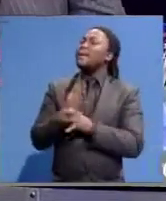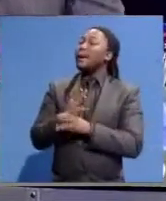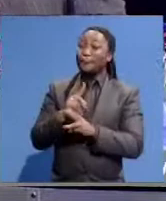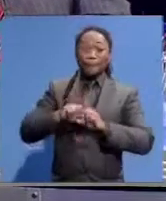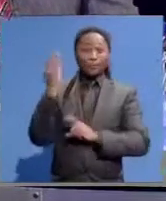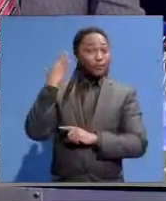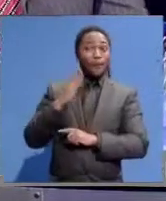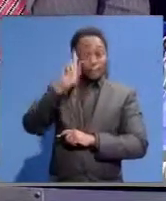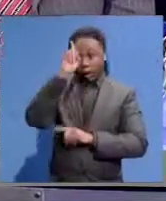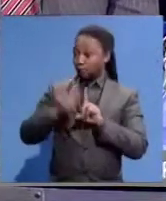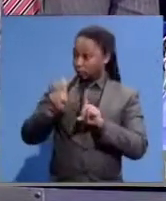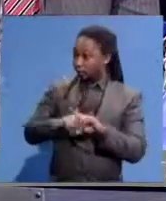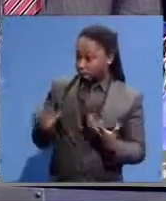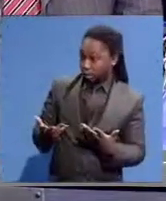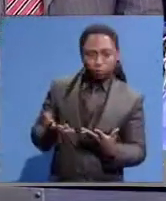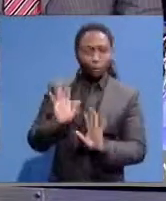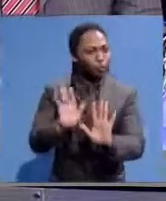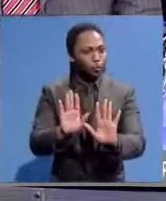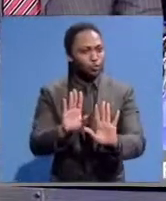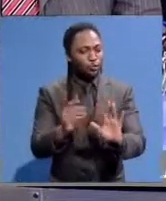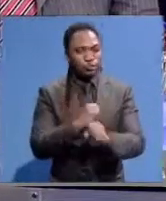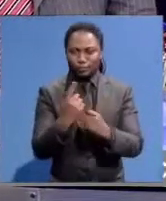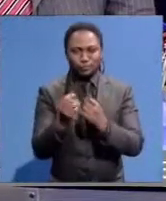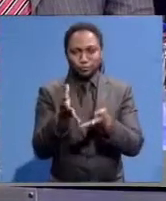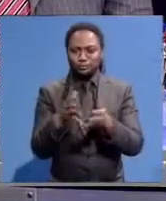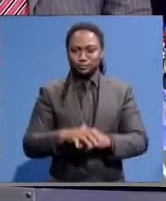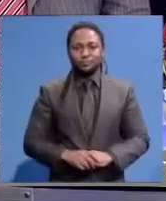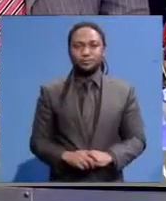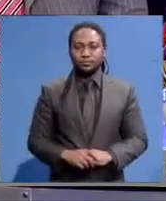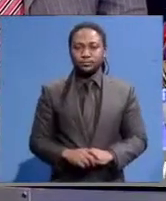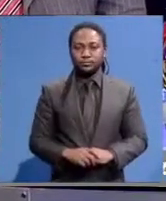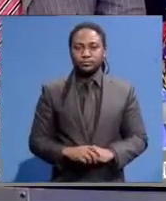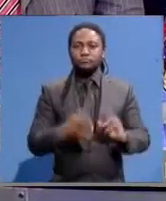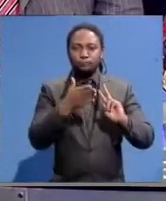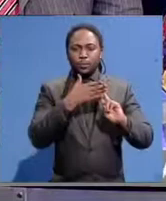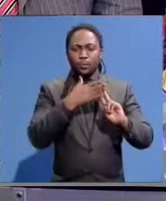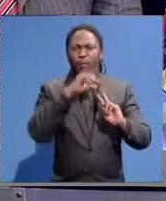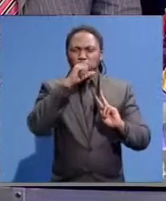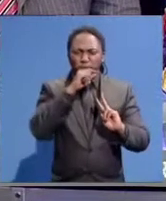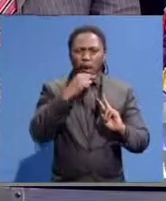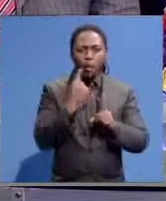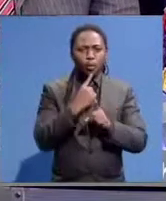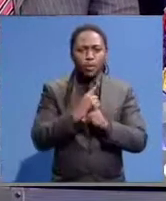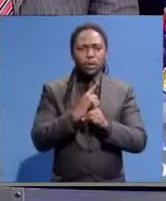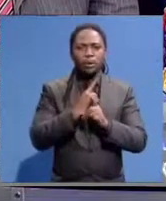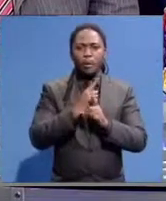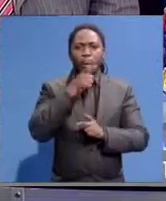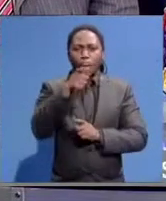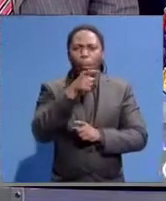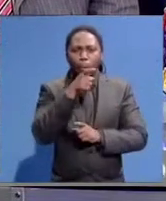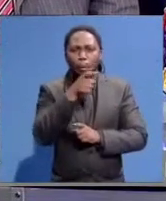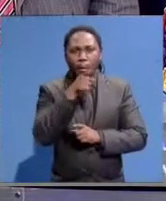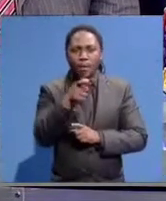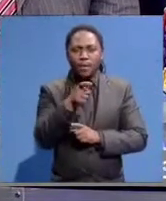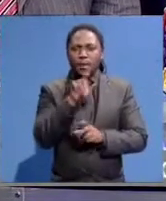many times. Okay, listen, Kaya, I mean, you're quite influential in social networks, and some have even described you as a tough